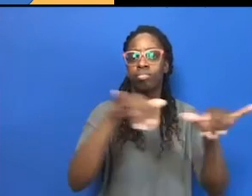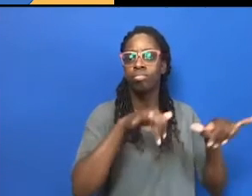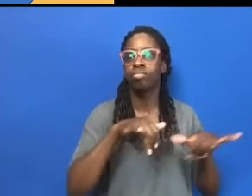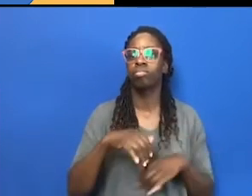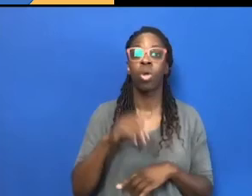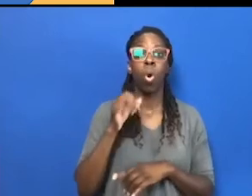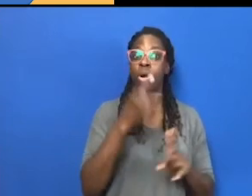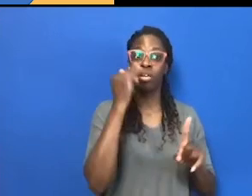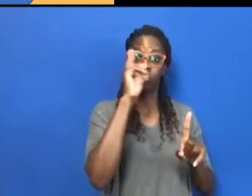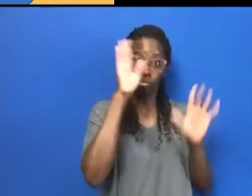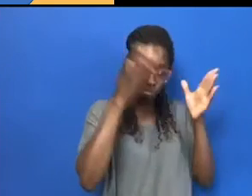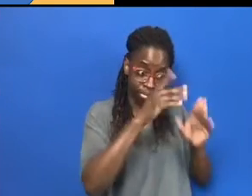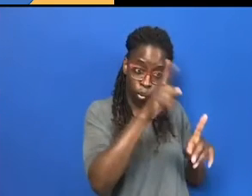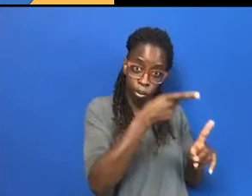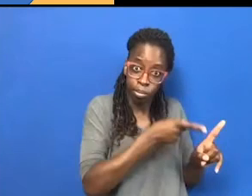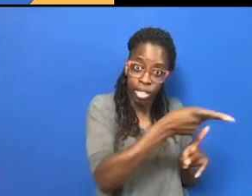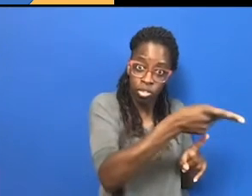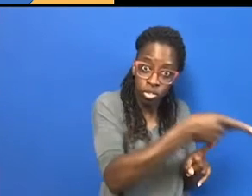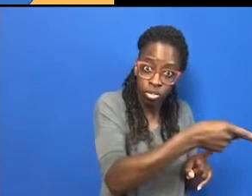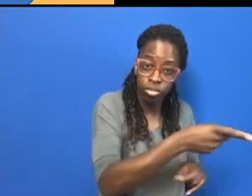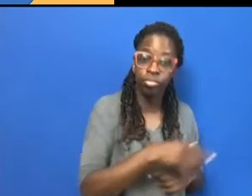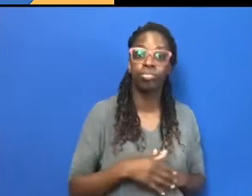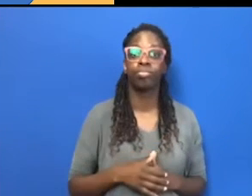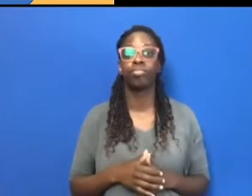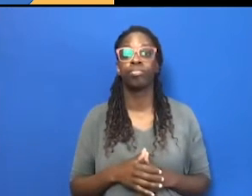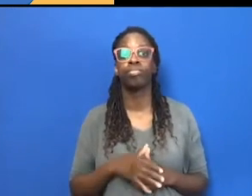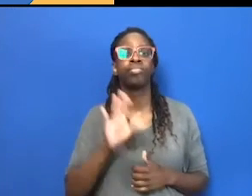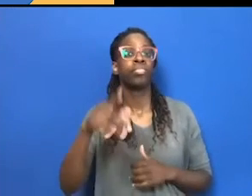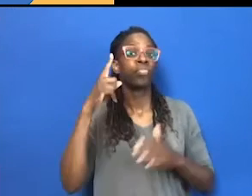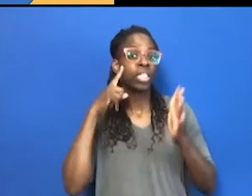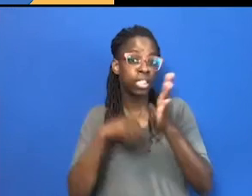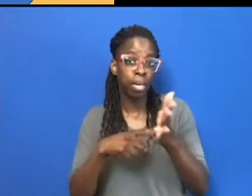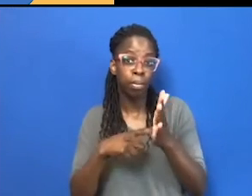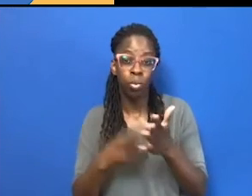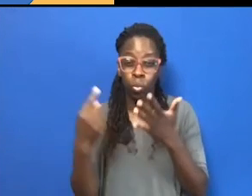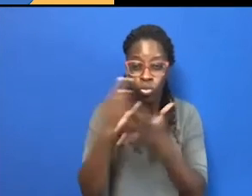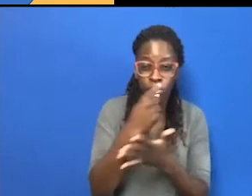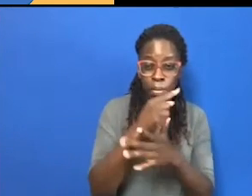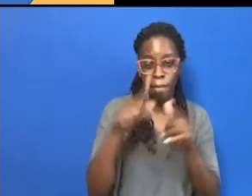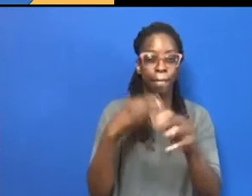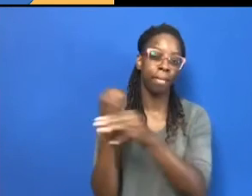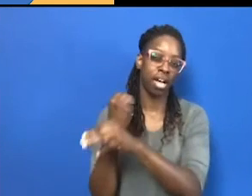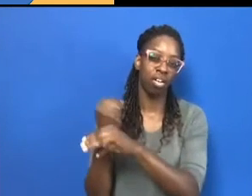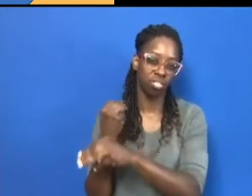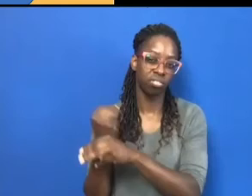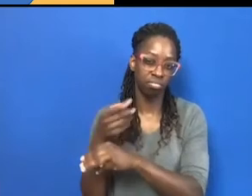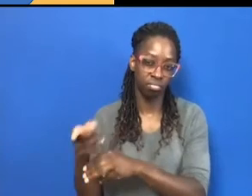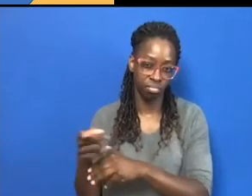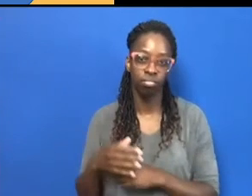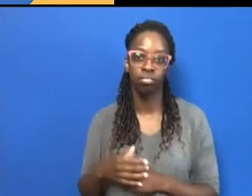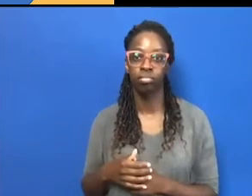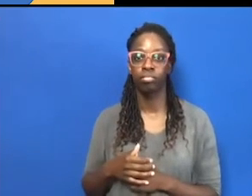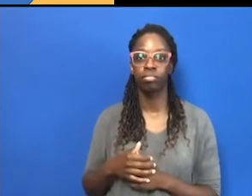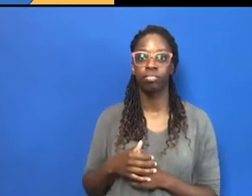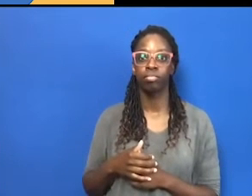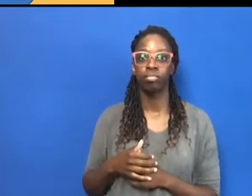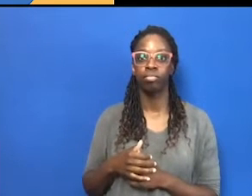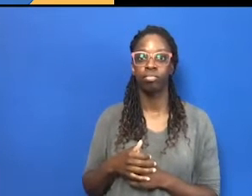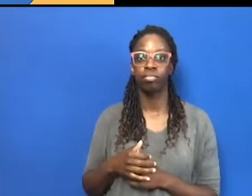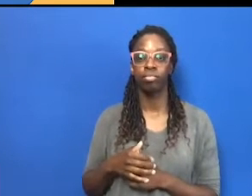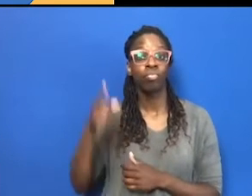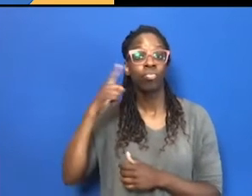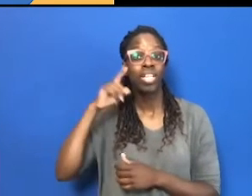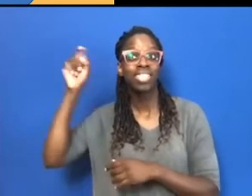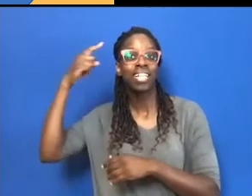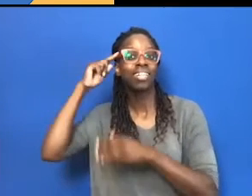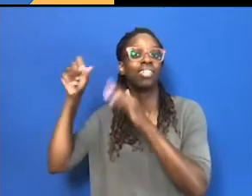for example, there has been an extensive review on mathematics in states' early learning guidelines. And to date, and